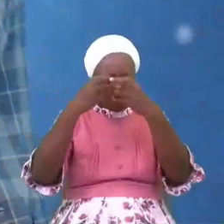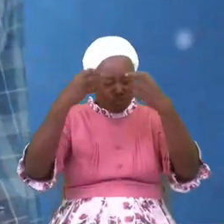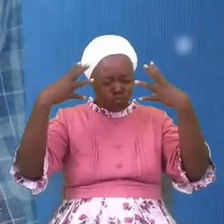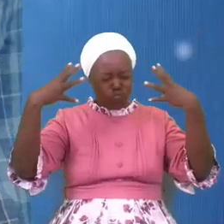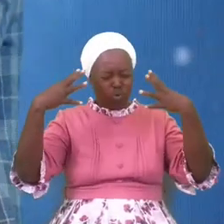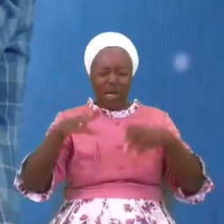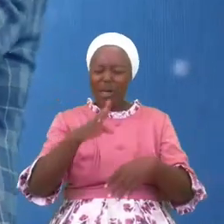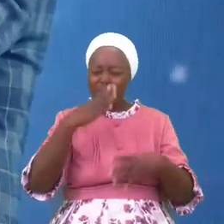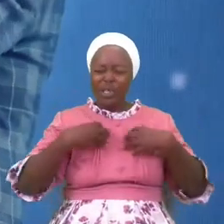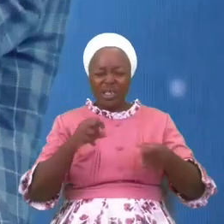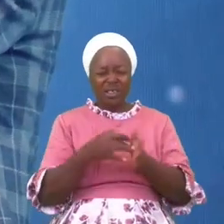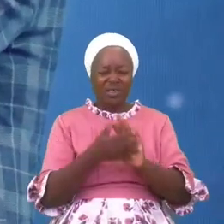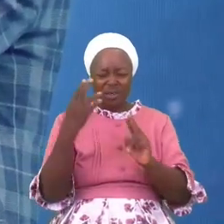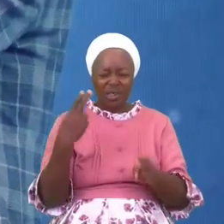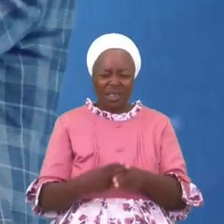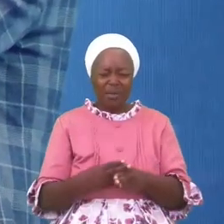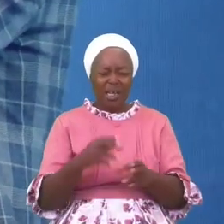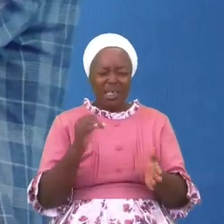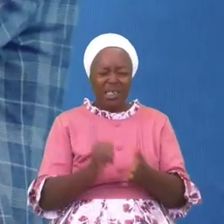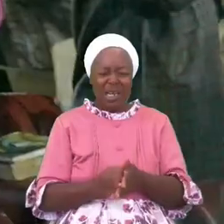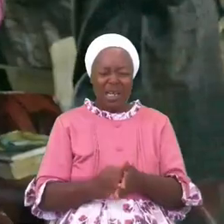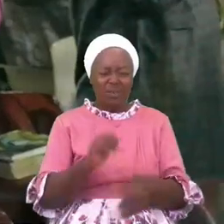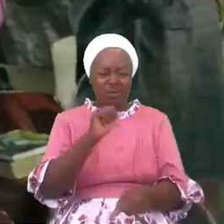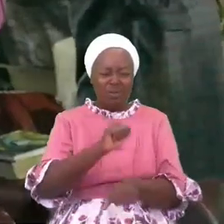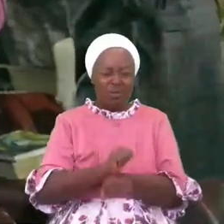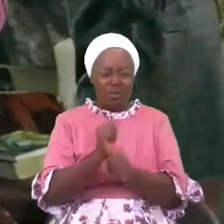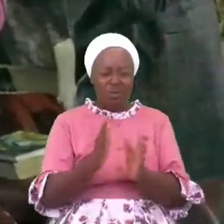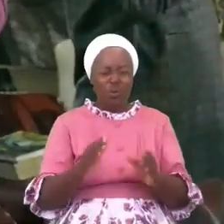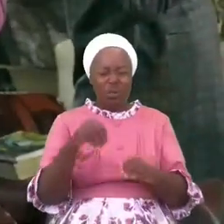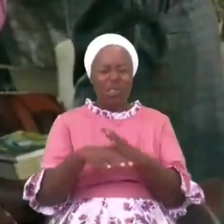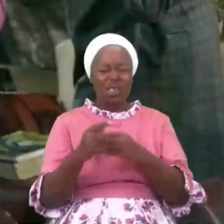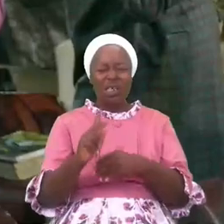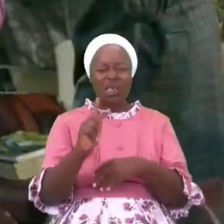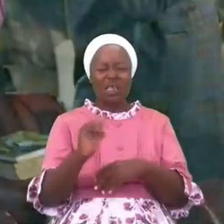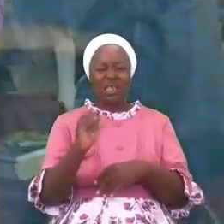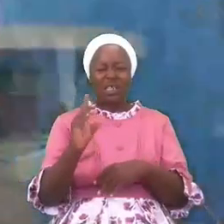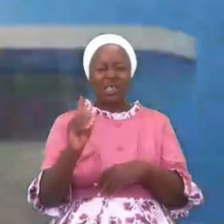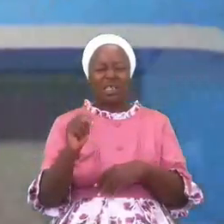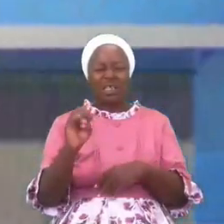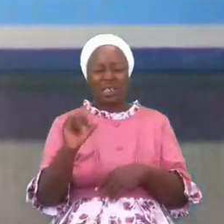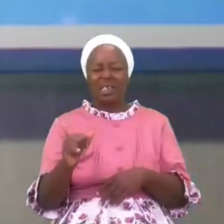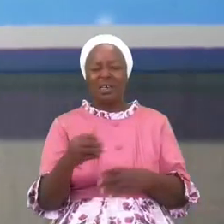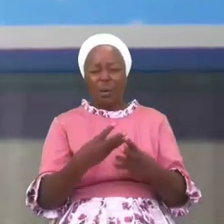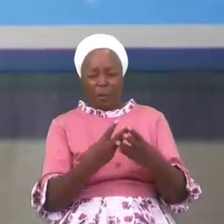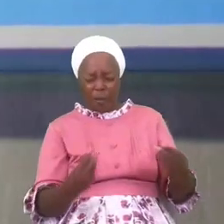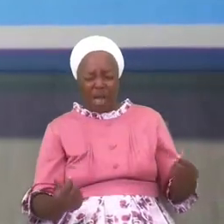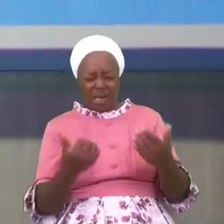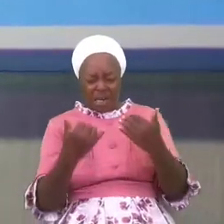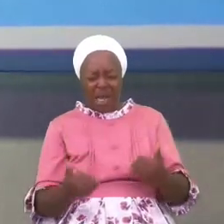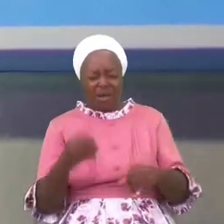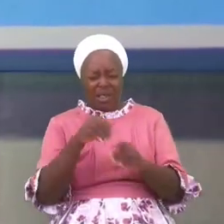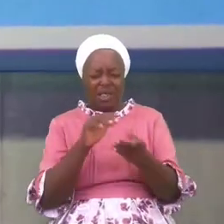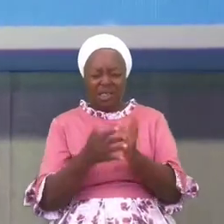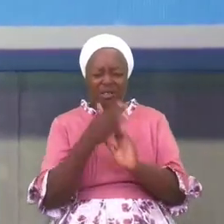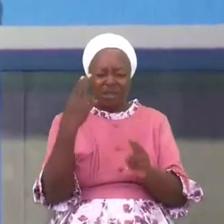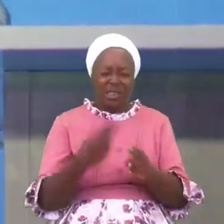the kidney, melt away right now in Jesus' name. Lord, I pray those who cannot breathe very well, they have